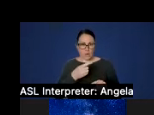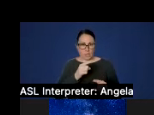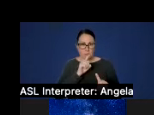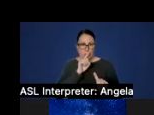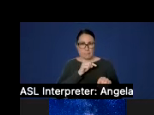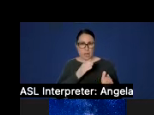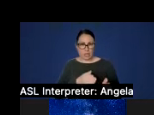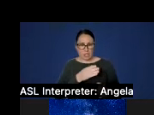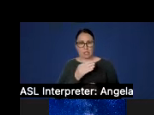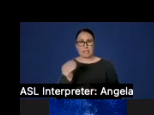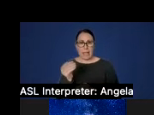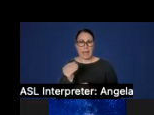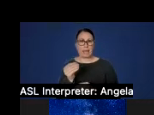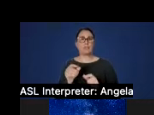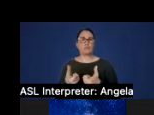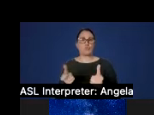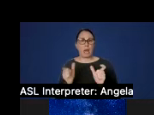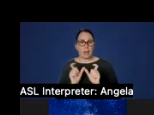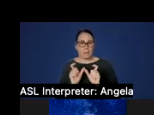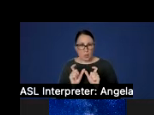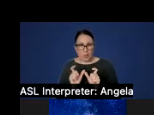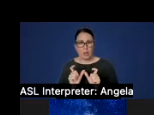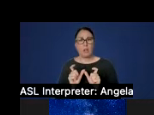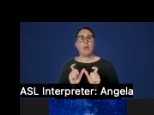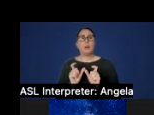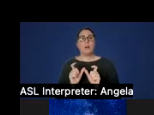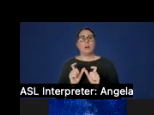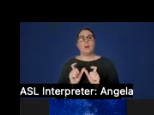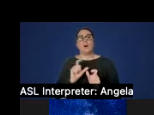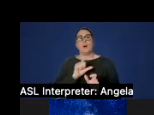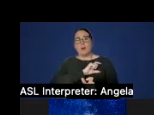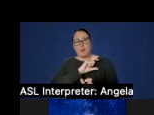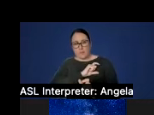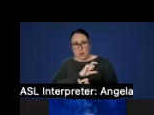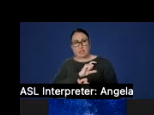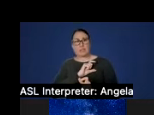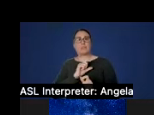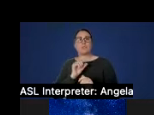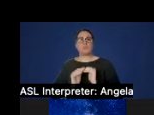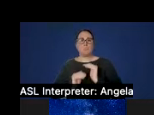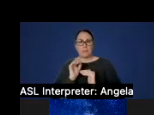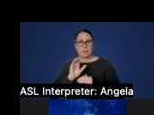their cases, collecting evidence, and interviewing witnesses. What are you on?